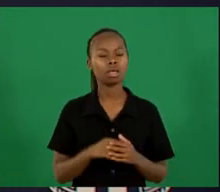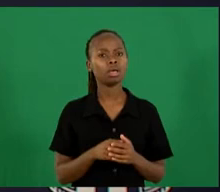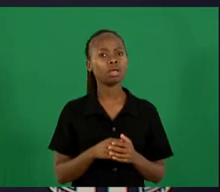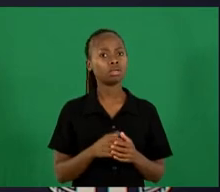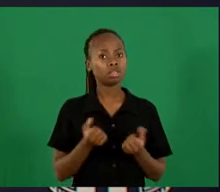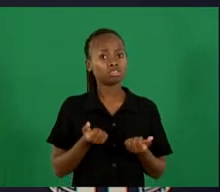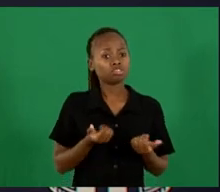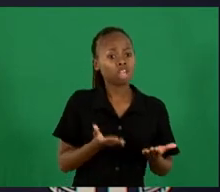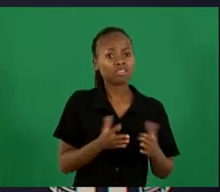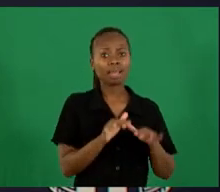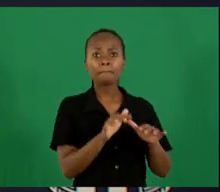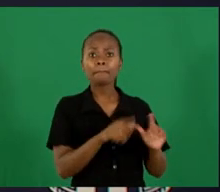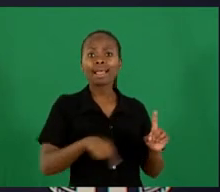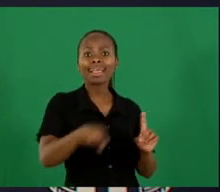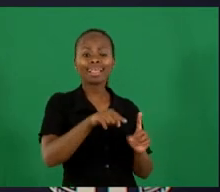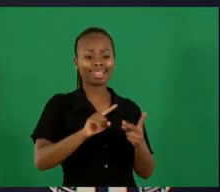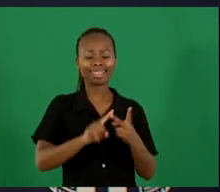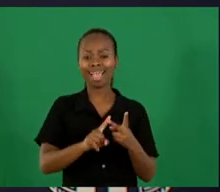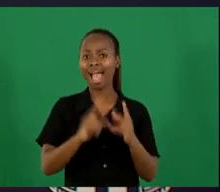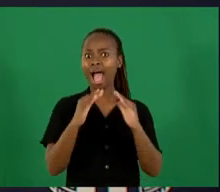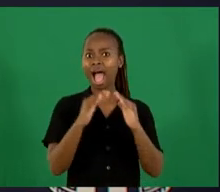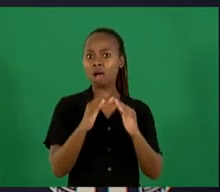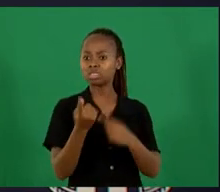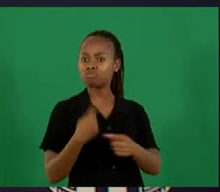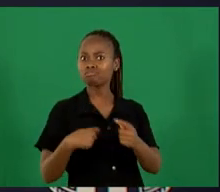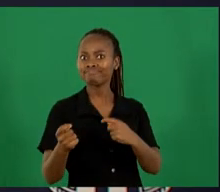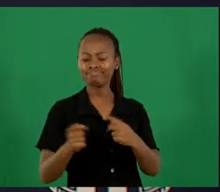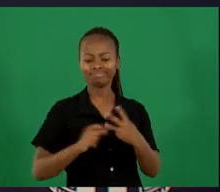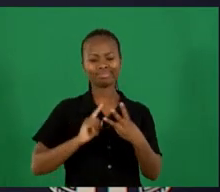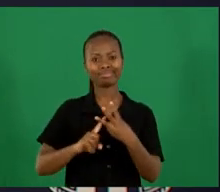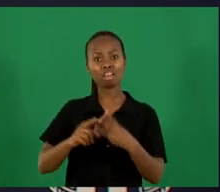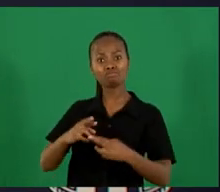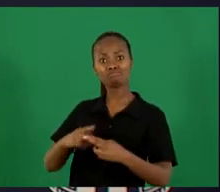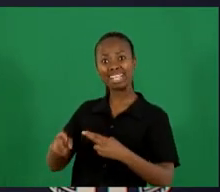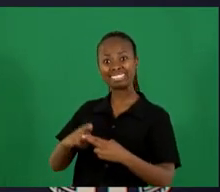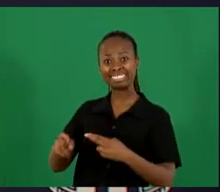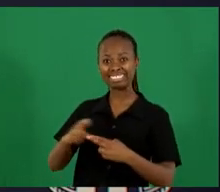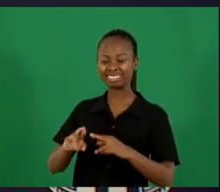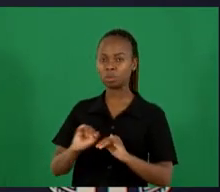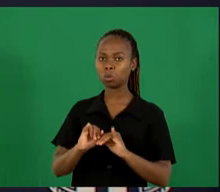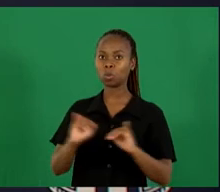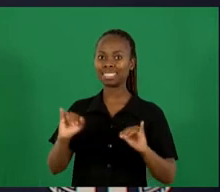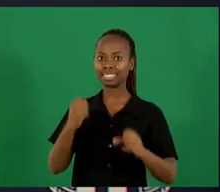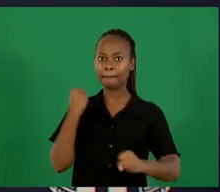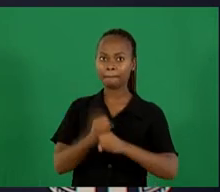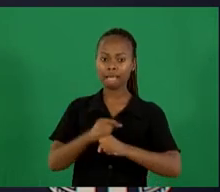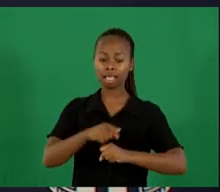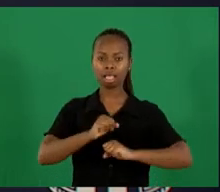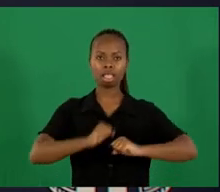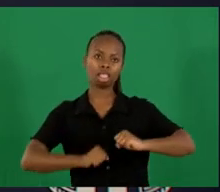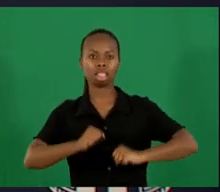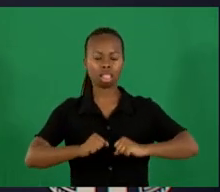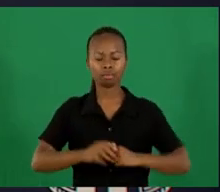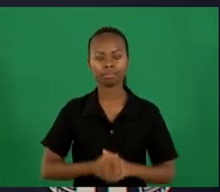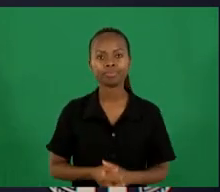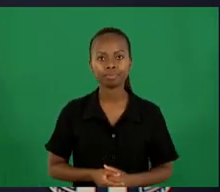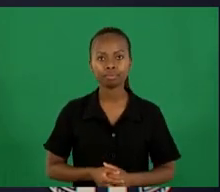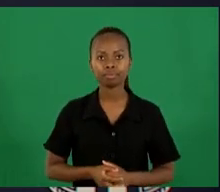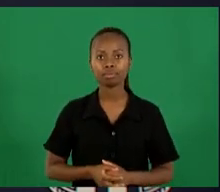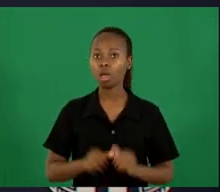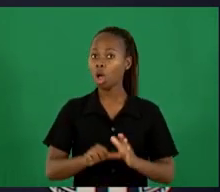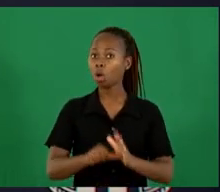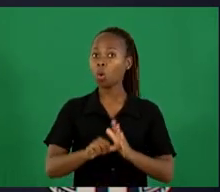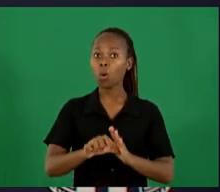rental price inflation, and owner's equivalent rent. Core goods inflation is